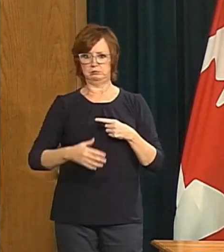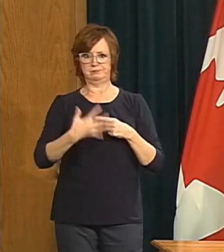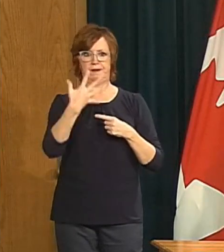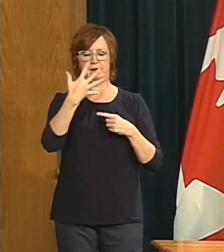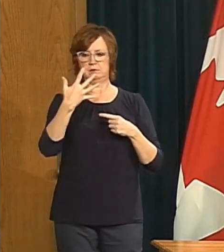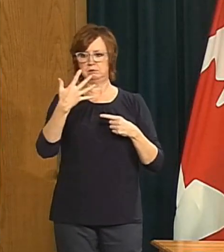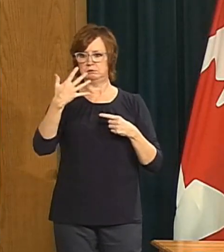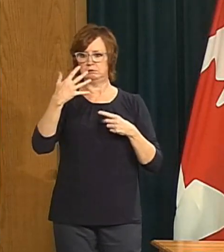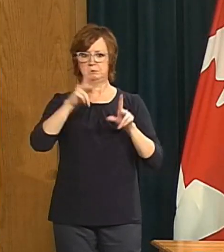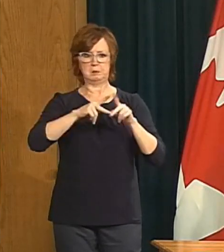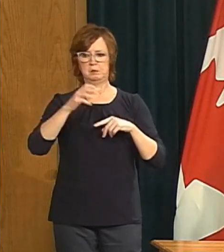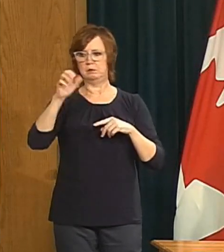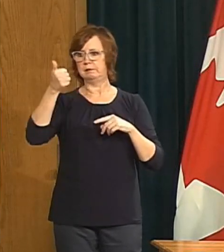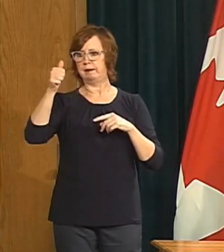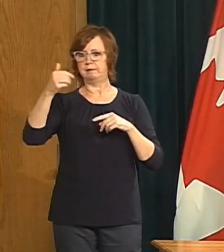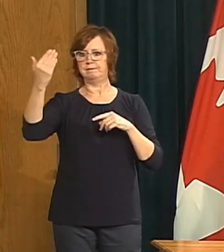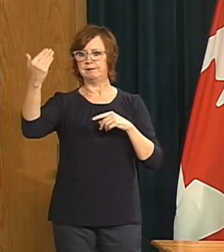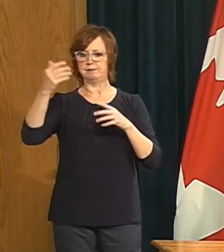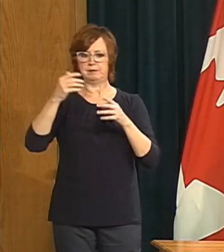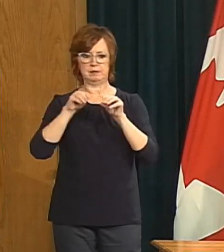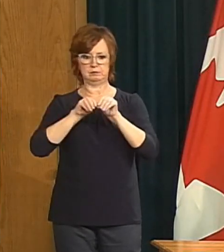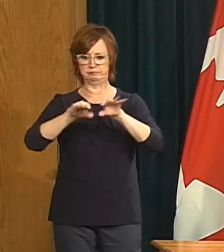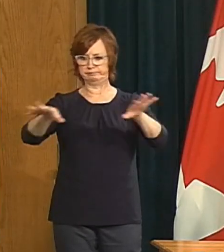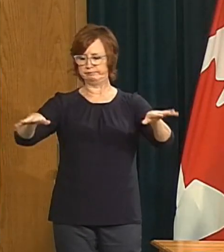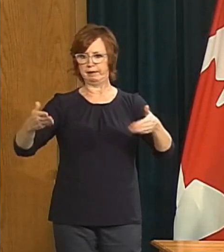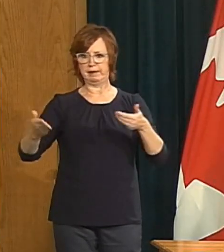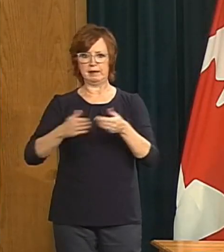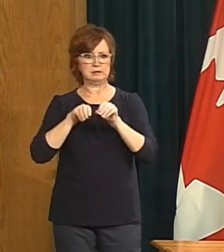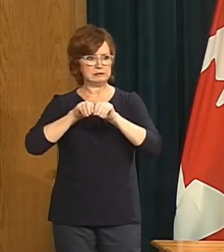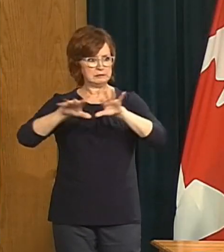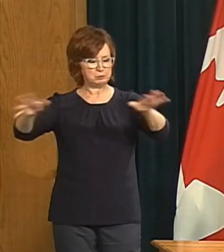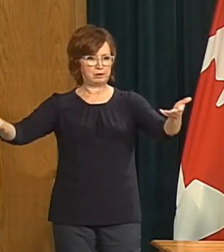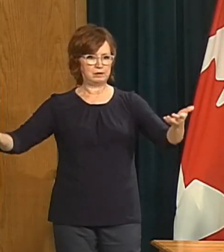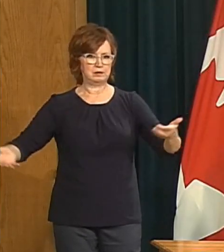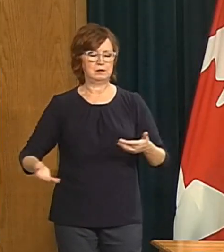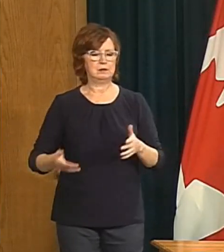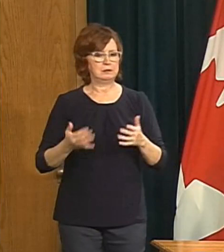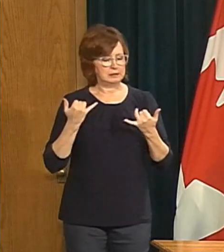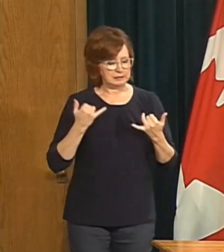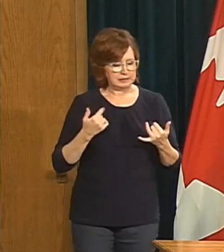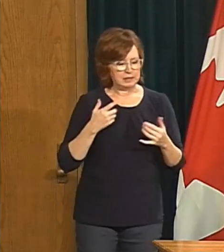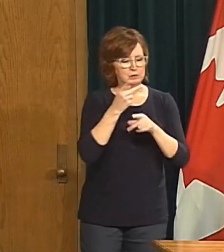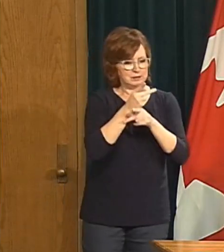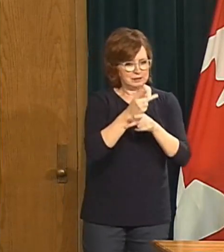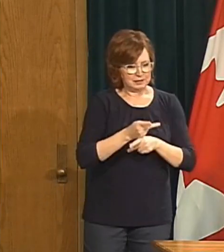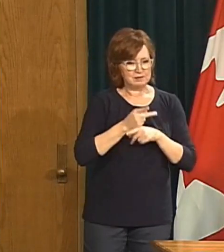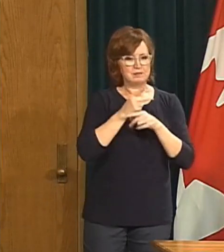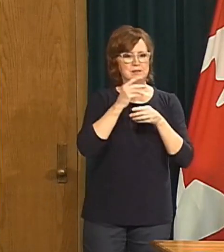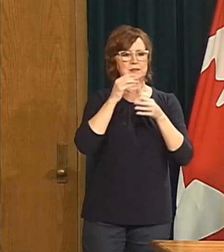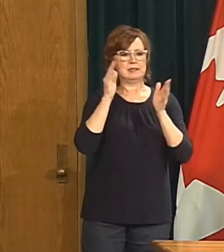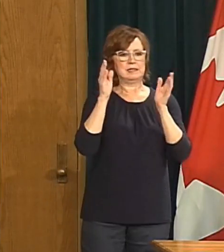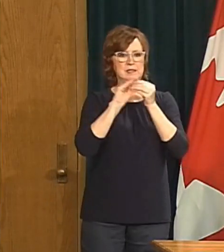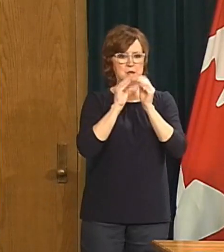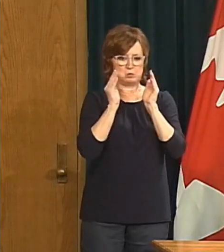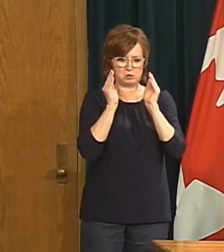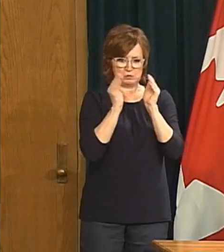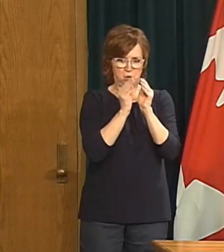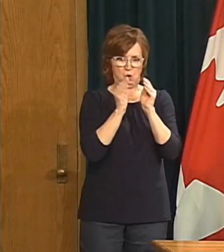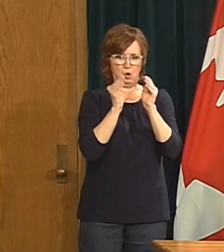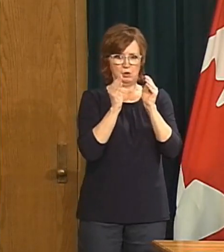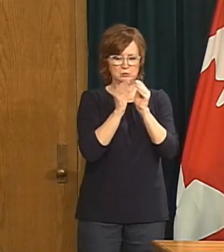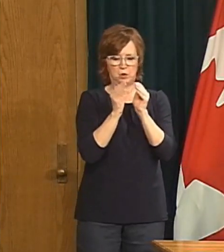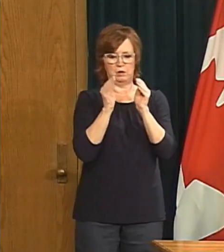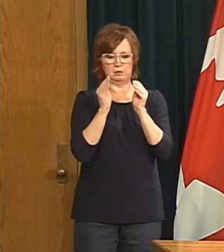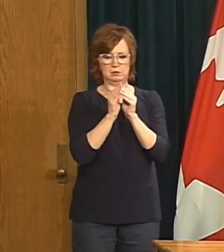Even as business comes back to normal, you still want to minimize that exposure to multiple people by better